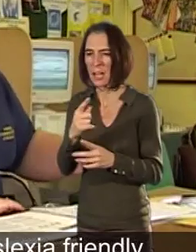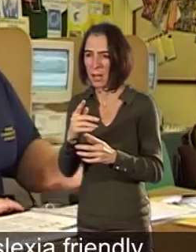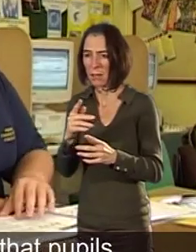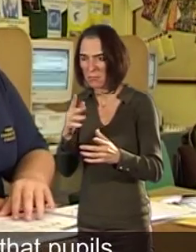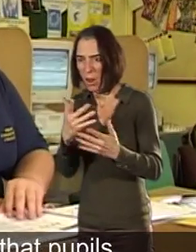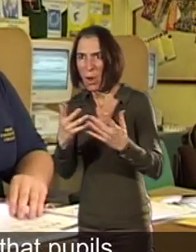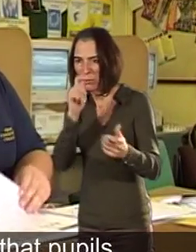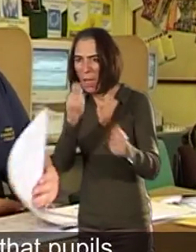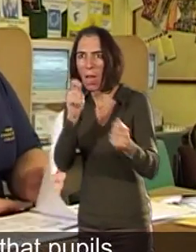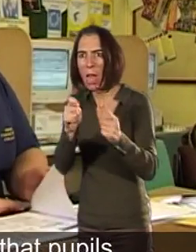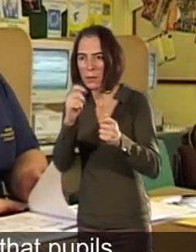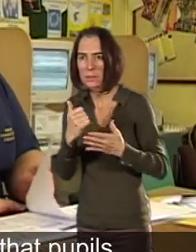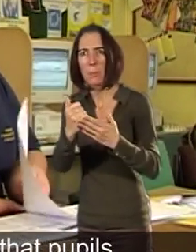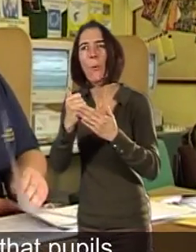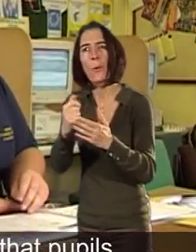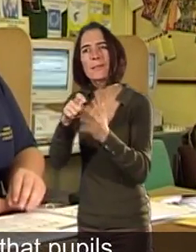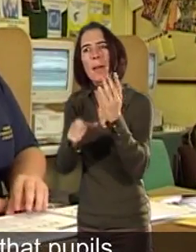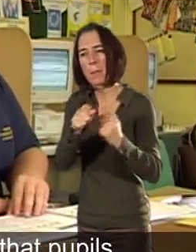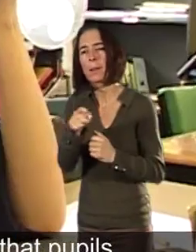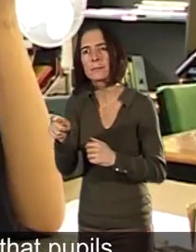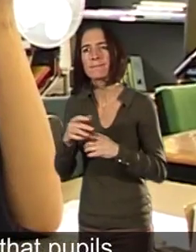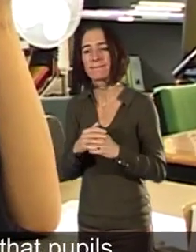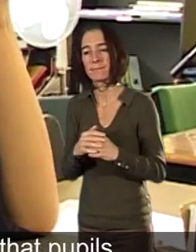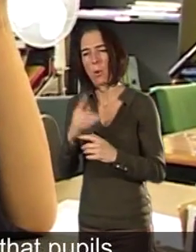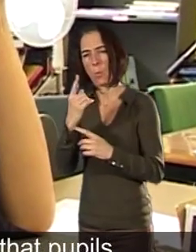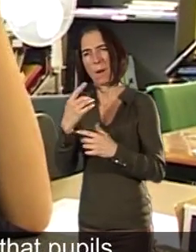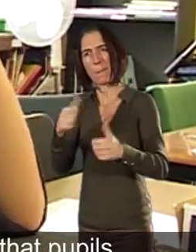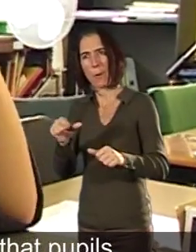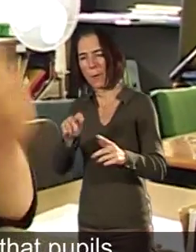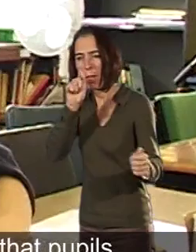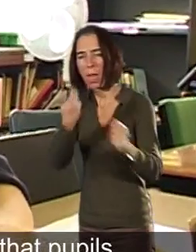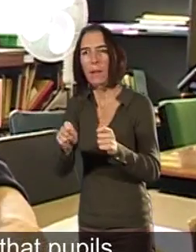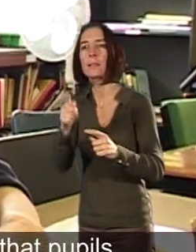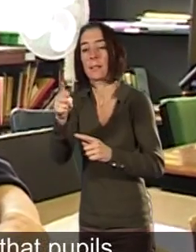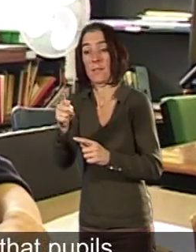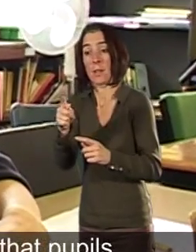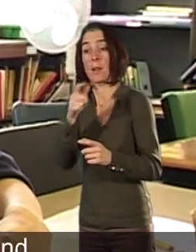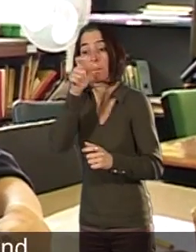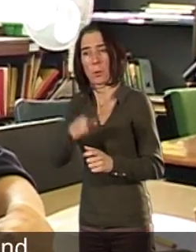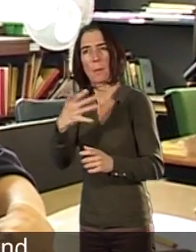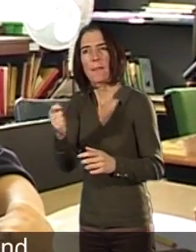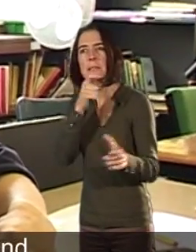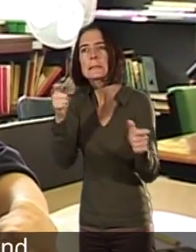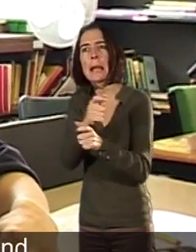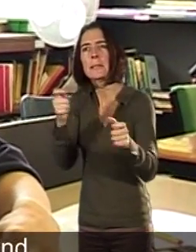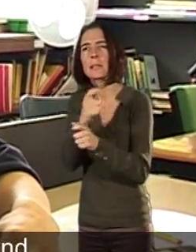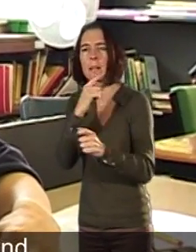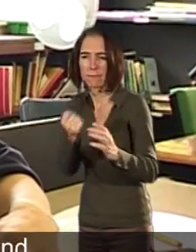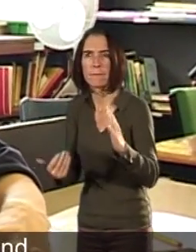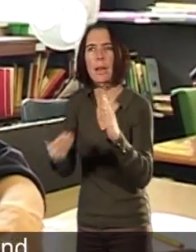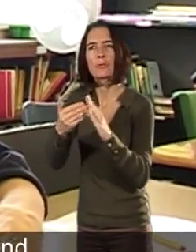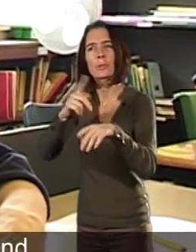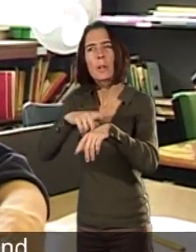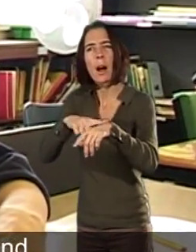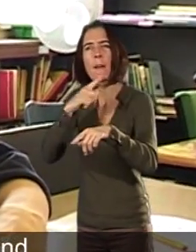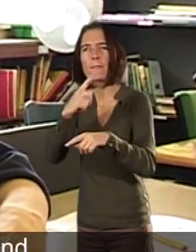to support disabled pupils. One adjustment is that pupils with dyslexia may have extra time allocated, where appropriate, for classwork